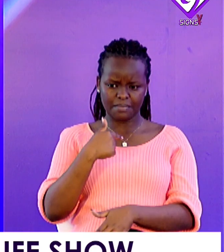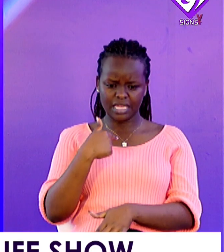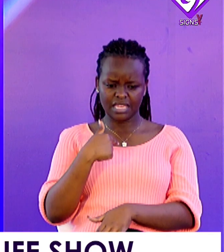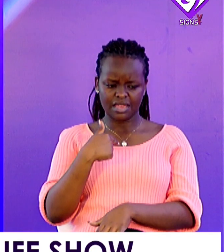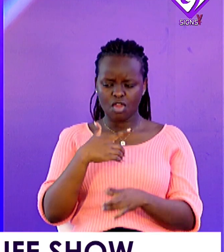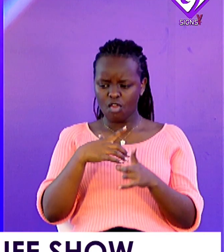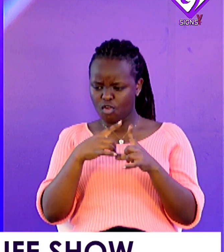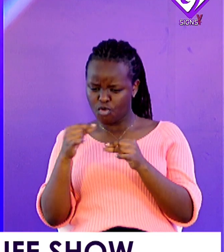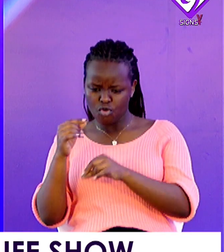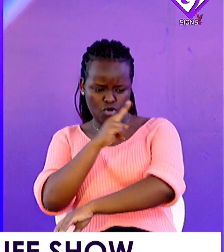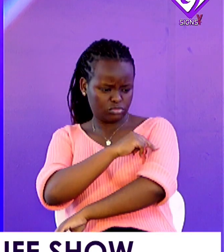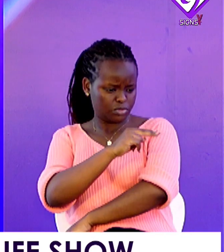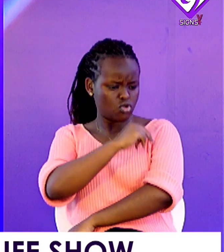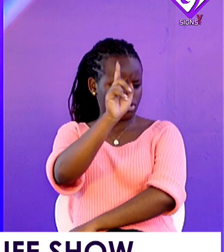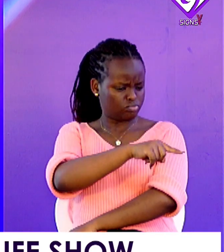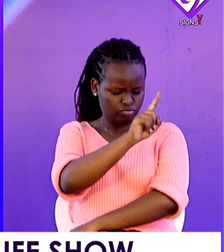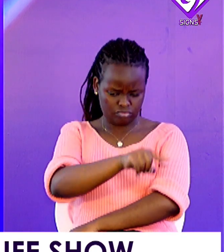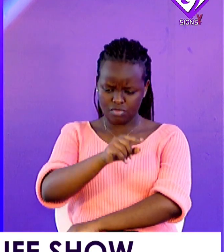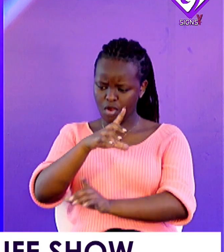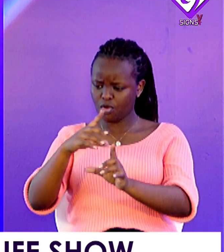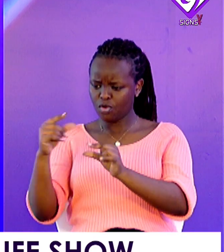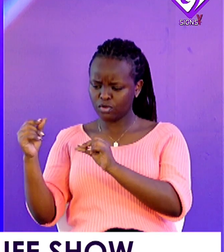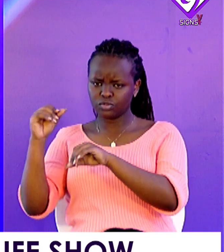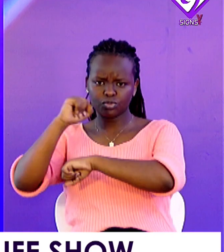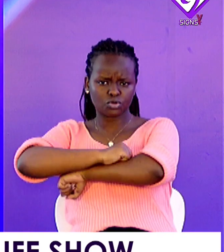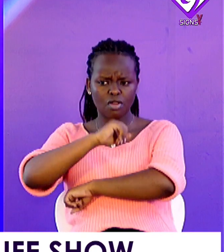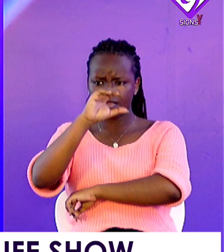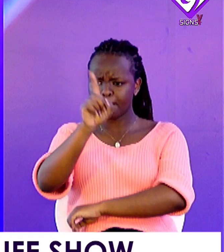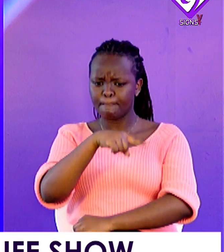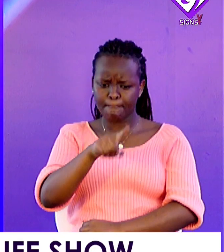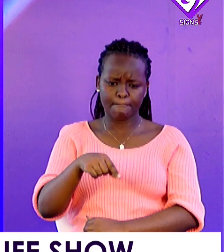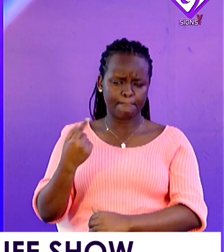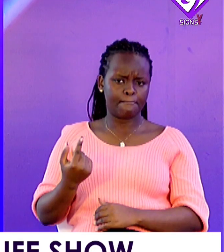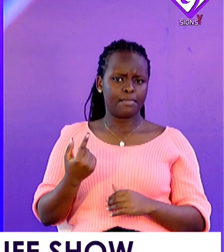dictate my education levels? Or even